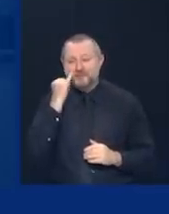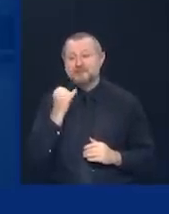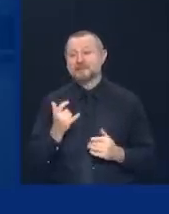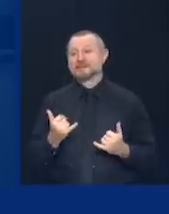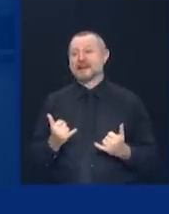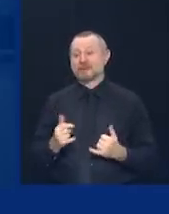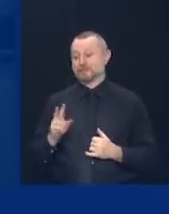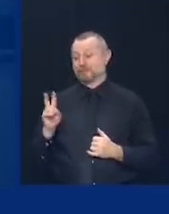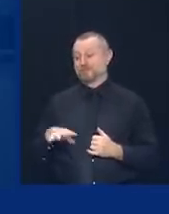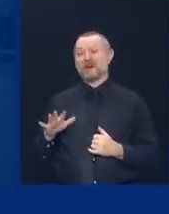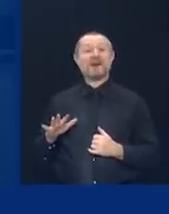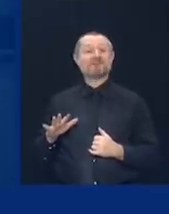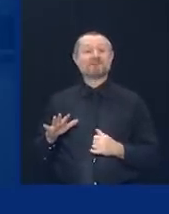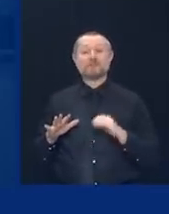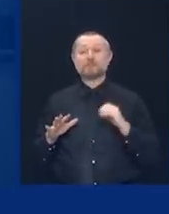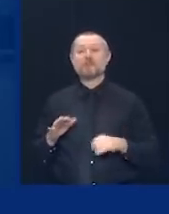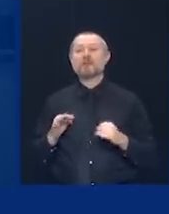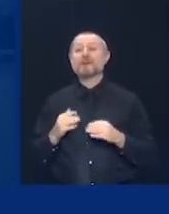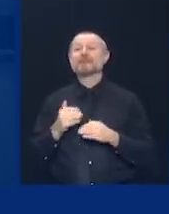after 2.5?